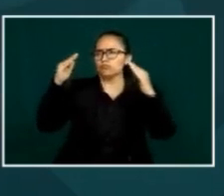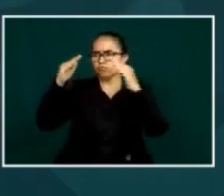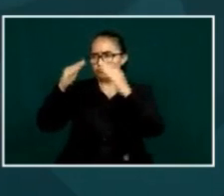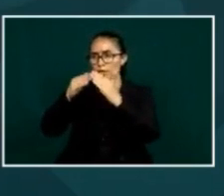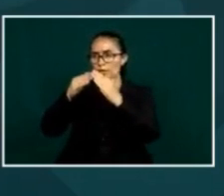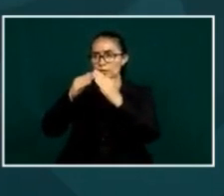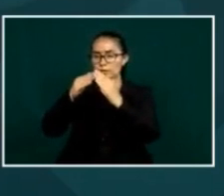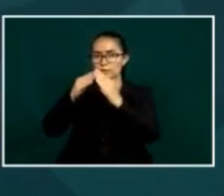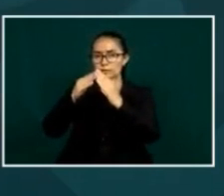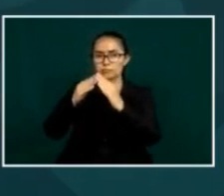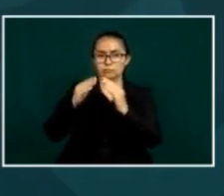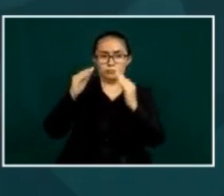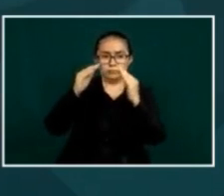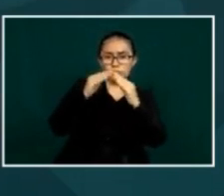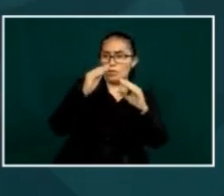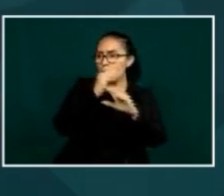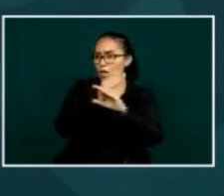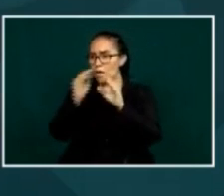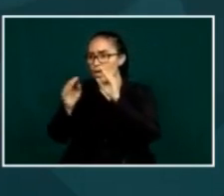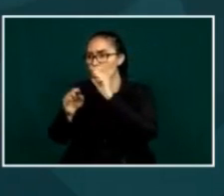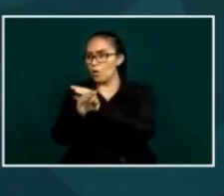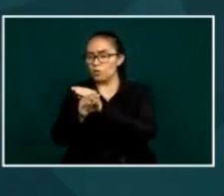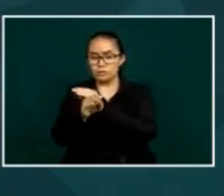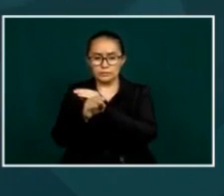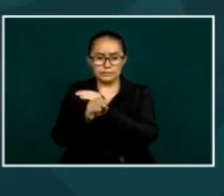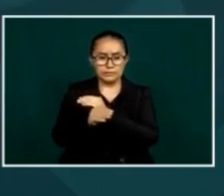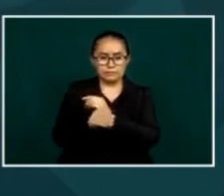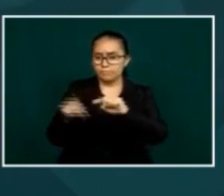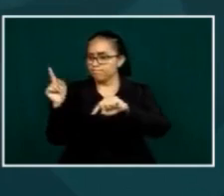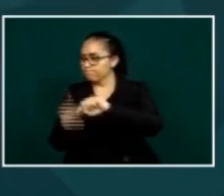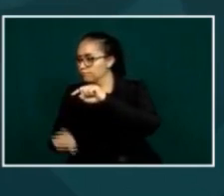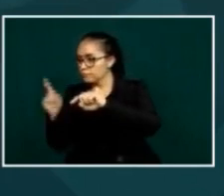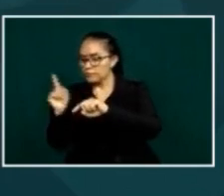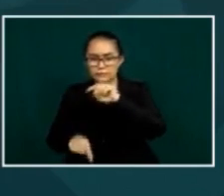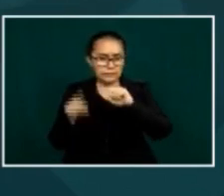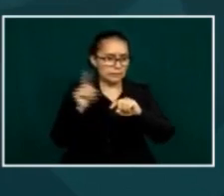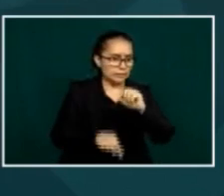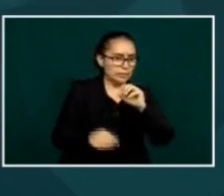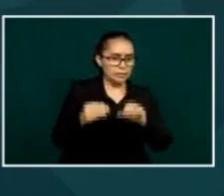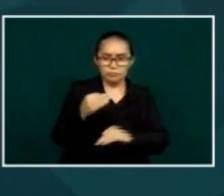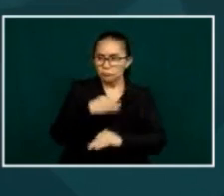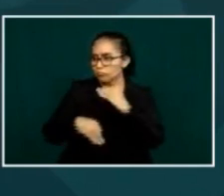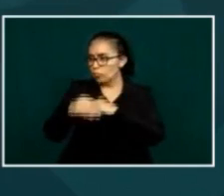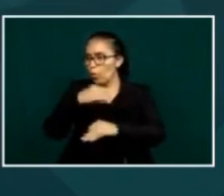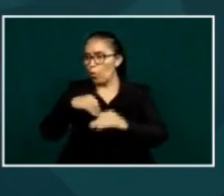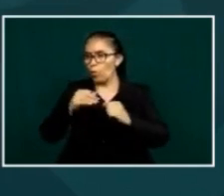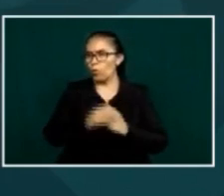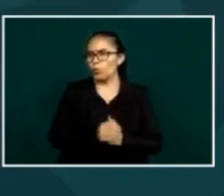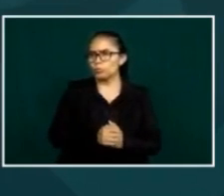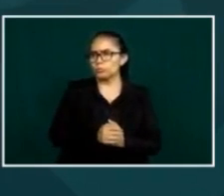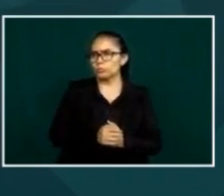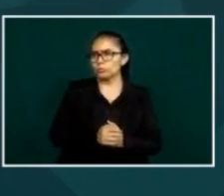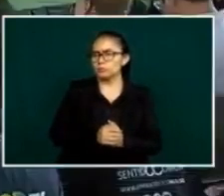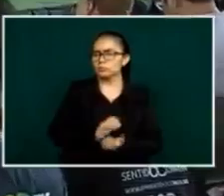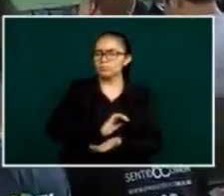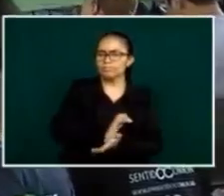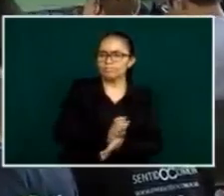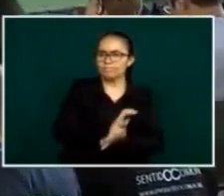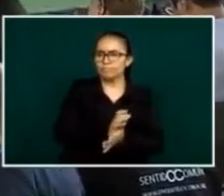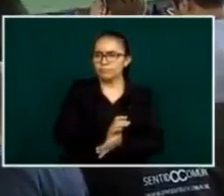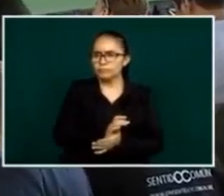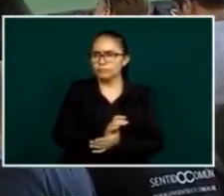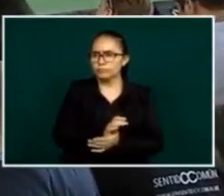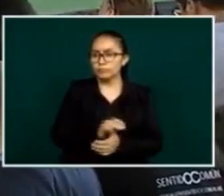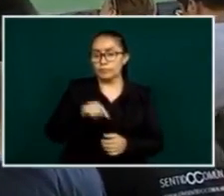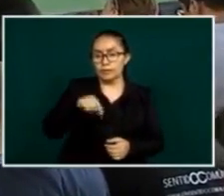have the business of taking people out of their homes for with those that had credits with Infonavit. That's like